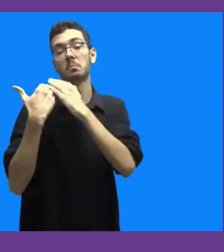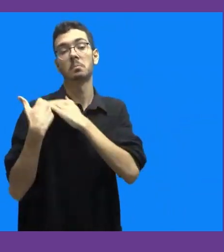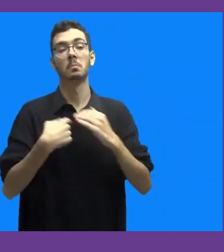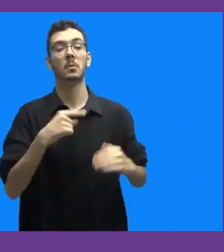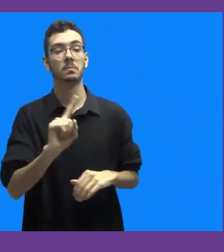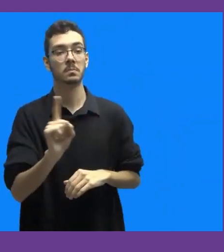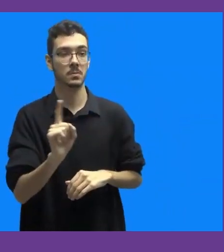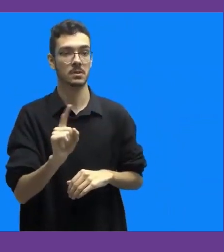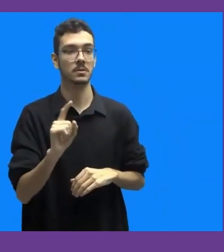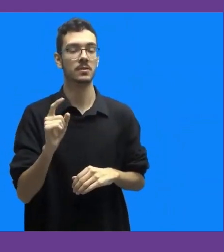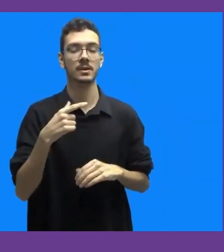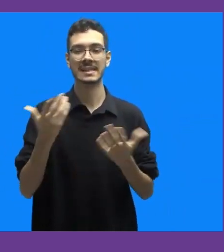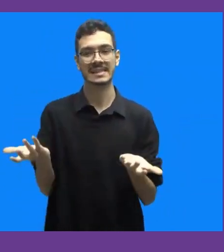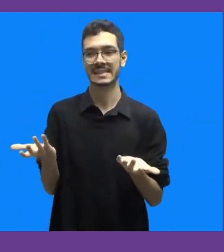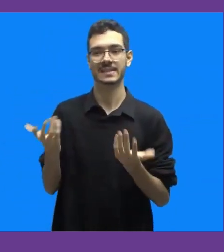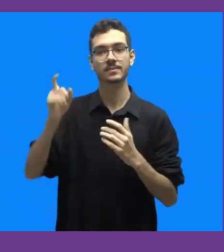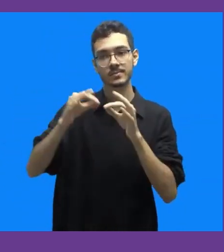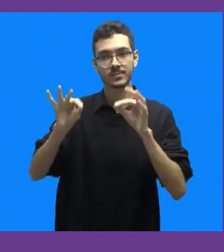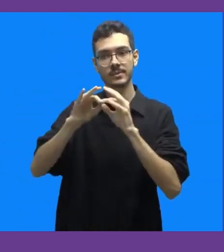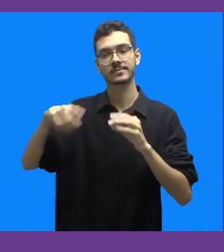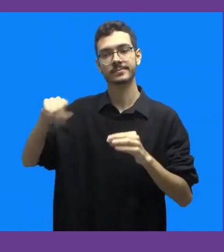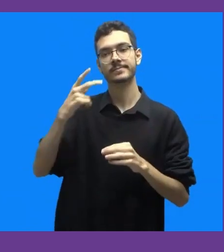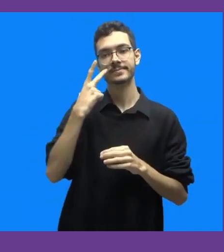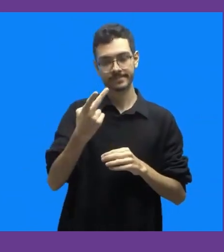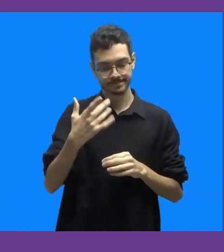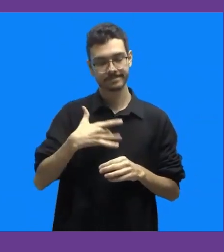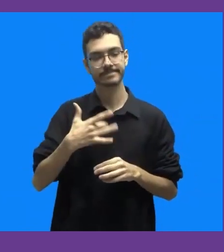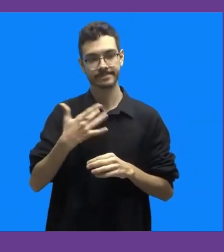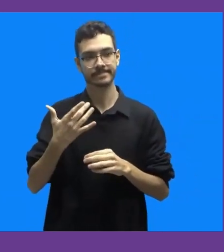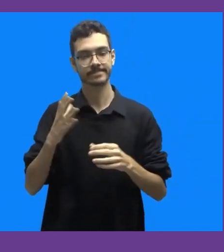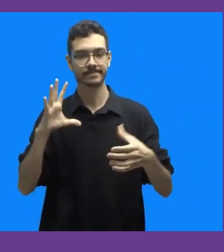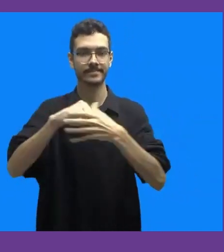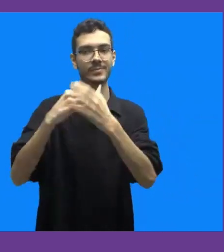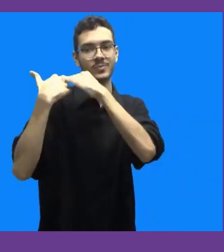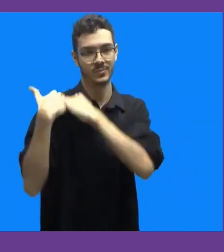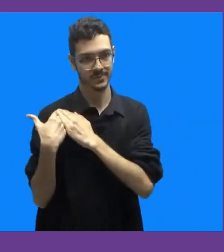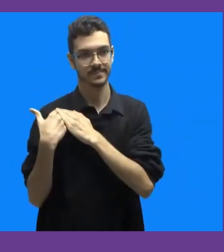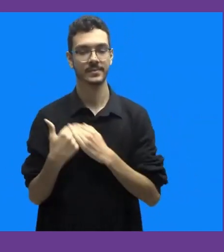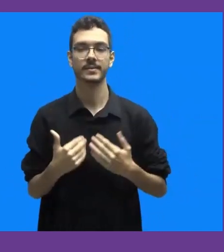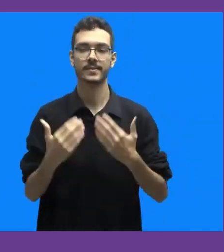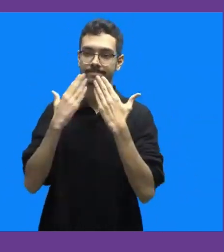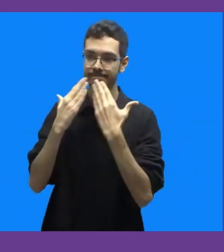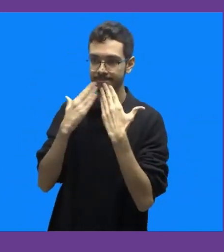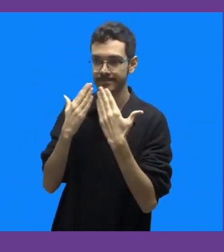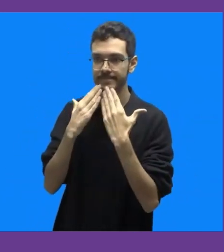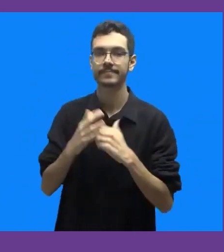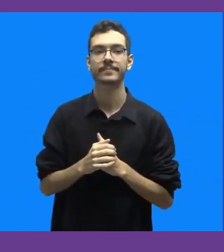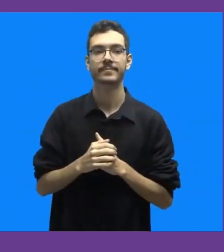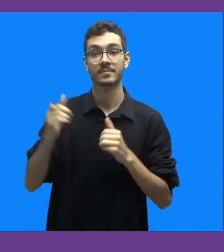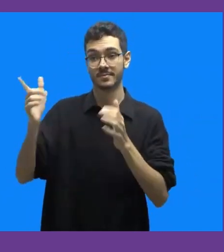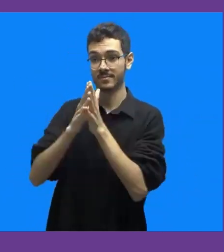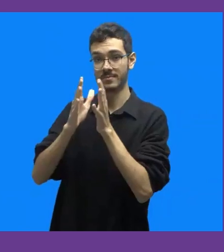have to tell you that while Anne was talking, Alice was smiling and feeling related with everything that Anne was saying,